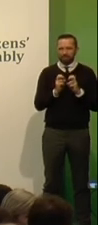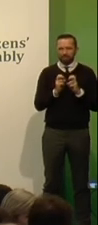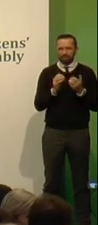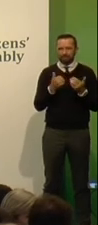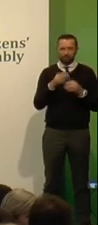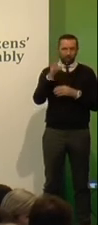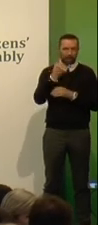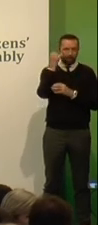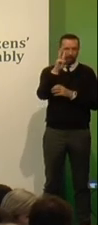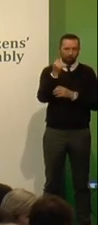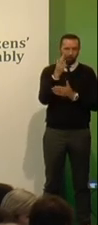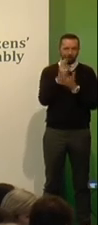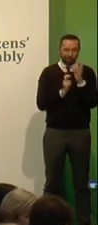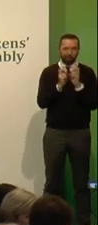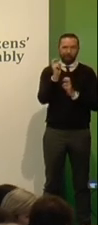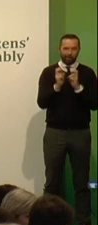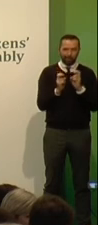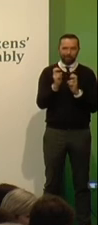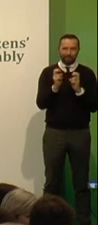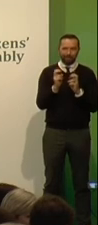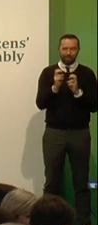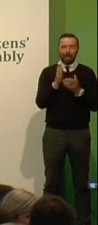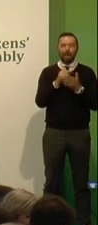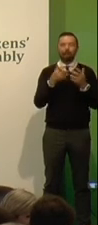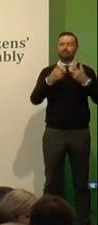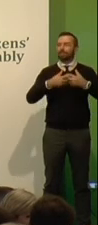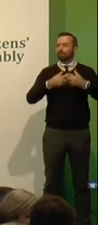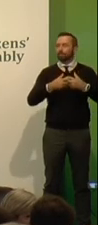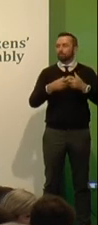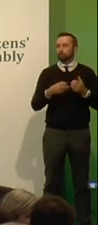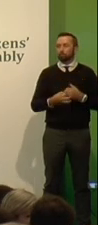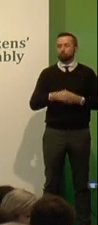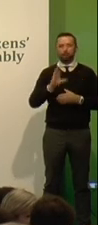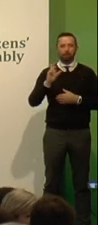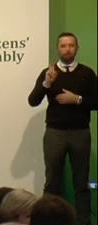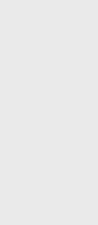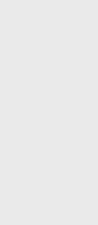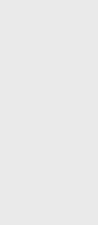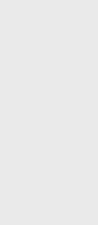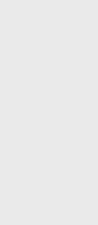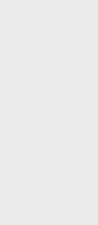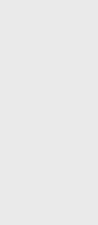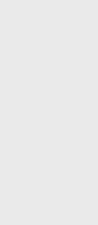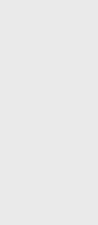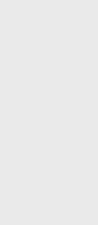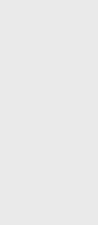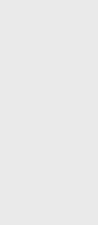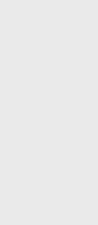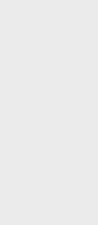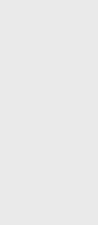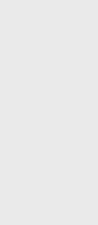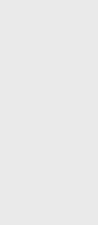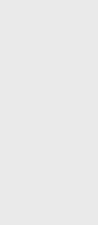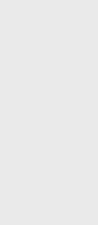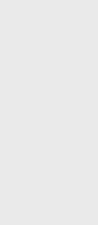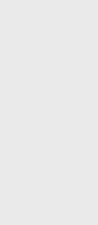Technology, great potential. Don't believe everything that you see that the Department of Health randomized controlled study said. It